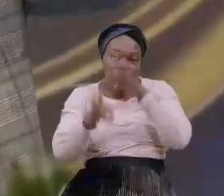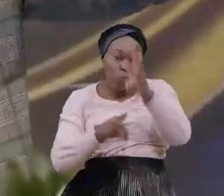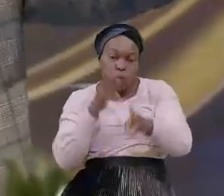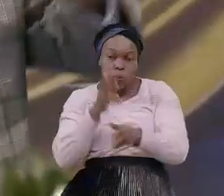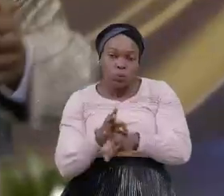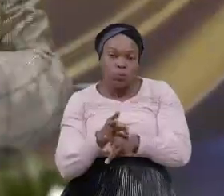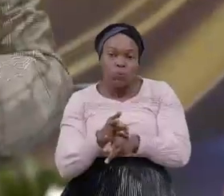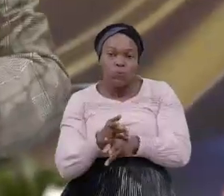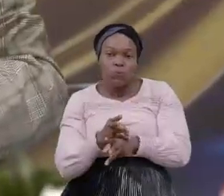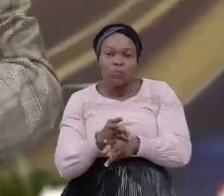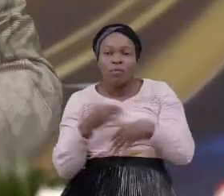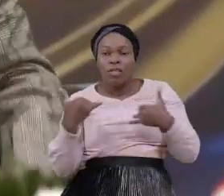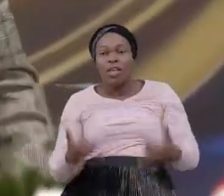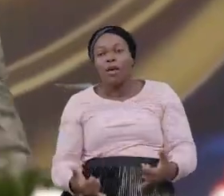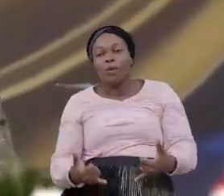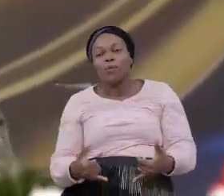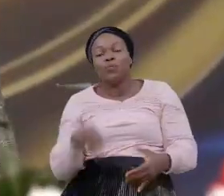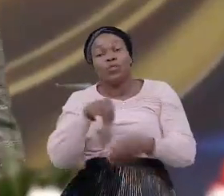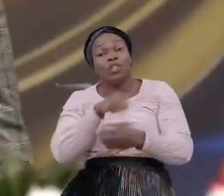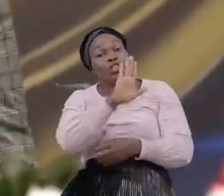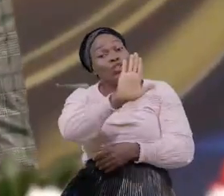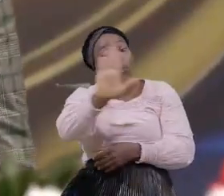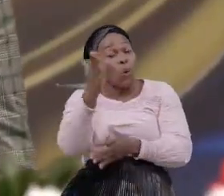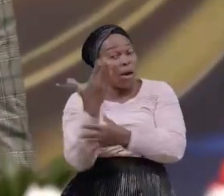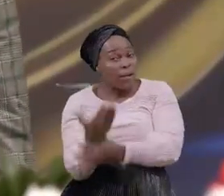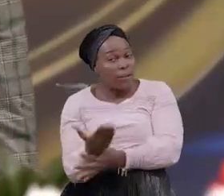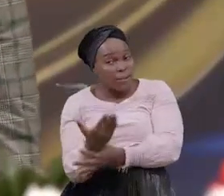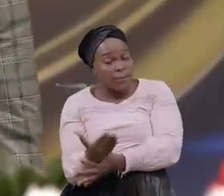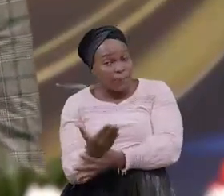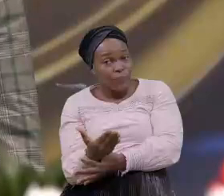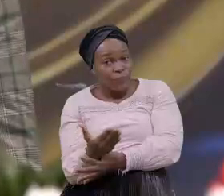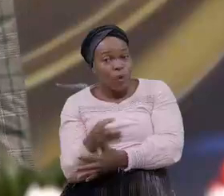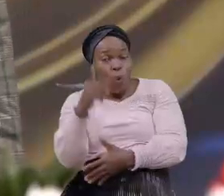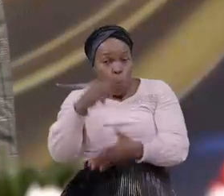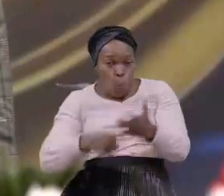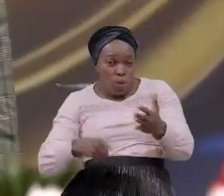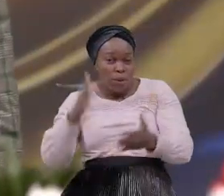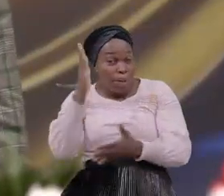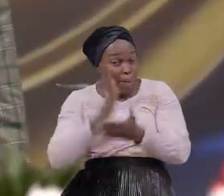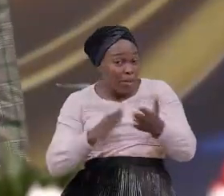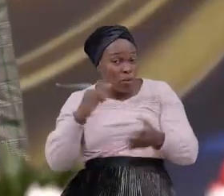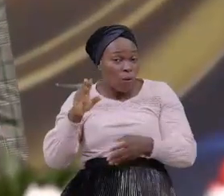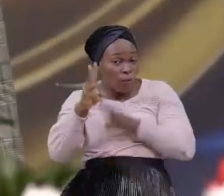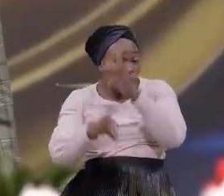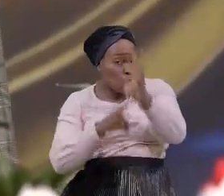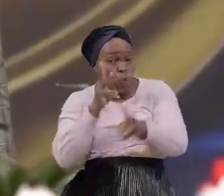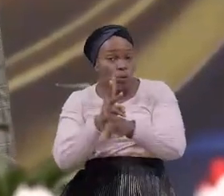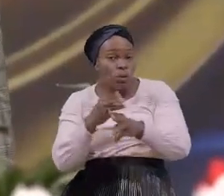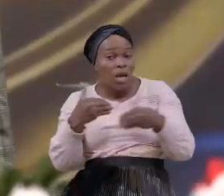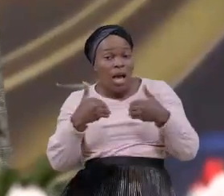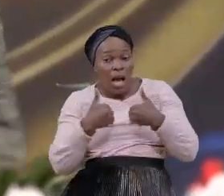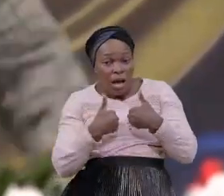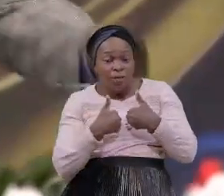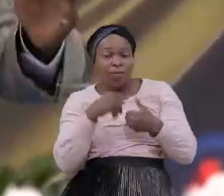it's now in your hand. What part of the world are you going to